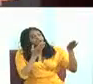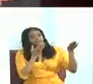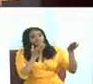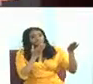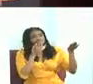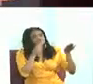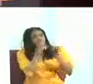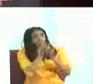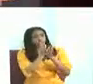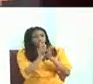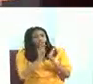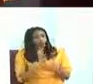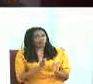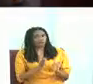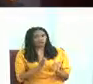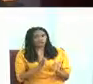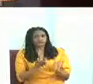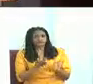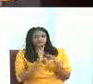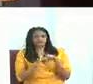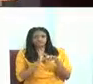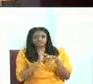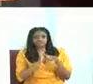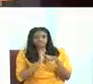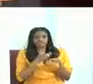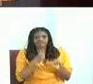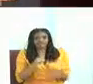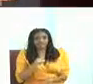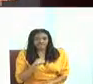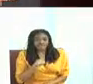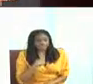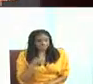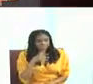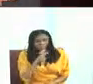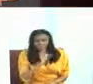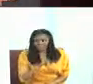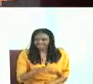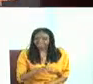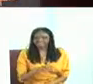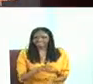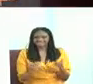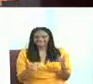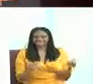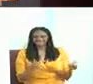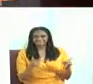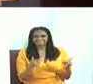author and finisher of my faith. Don't worry about it. I'm not going to use them.